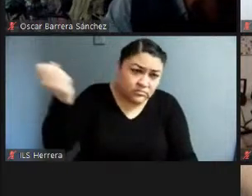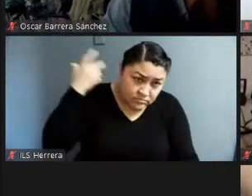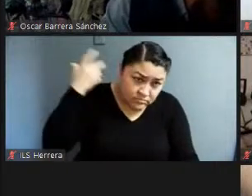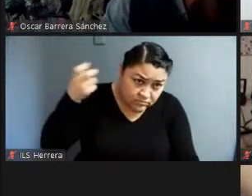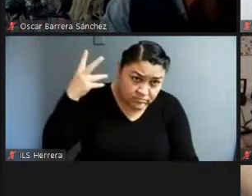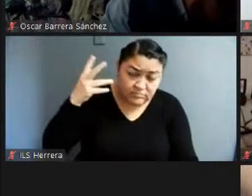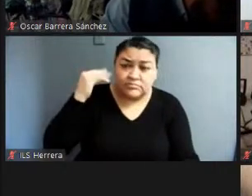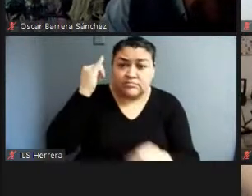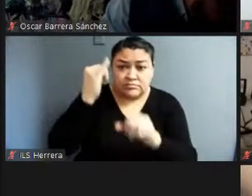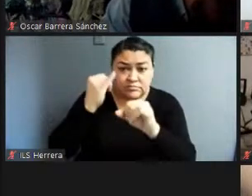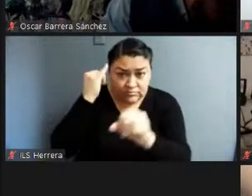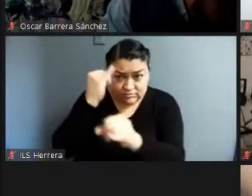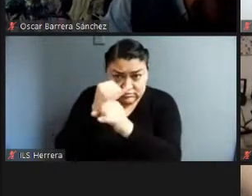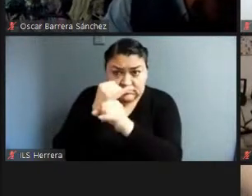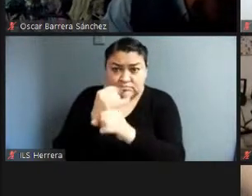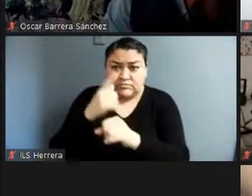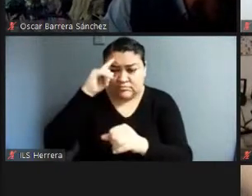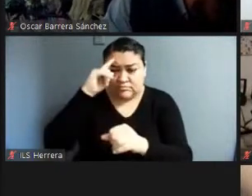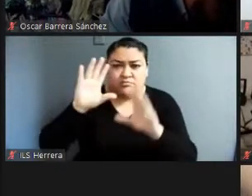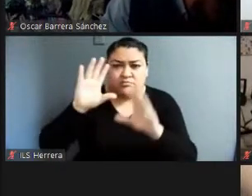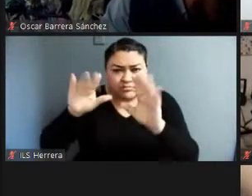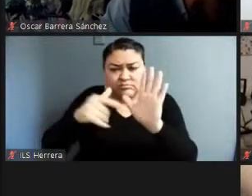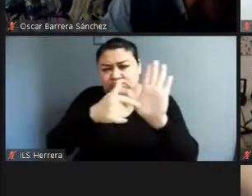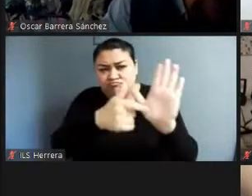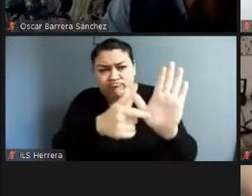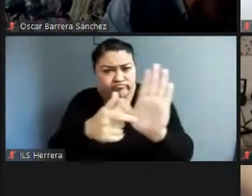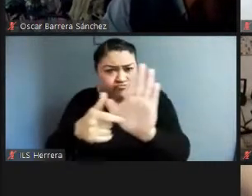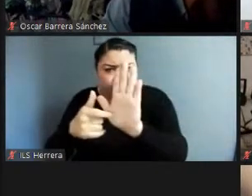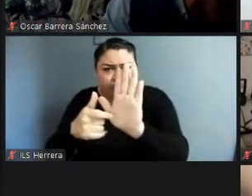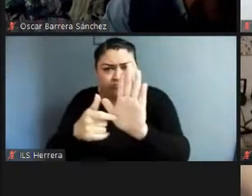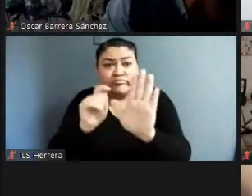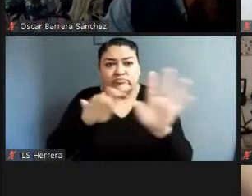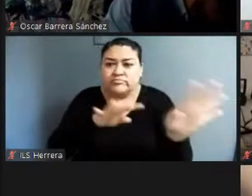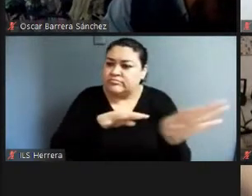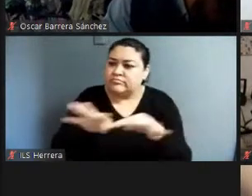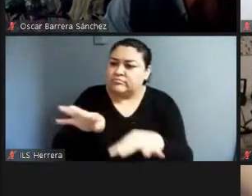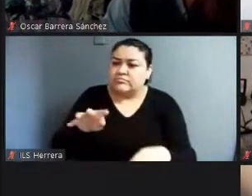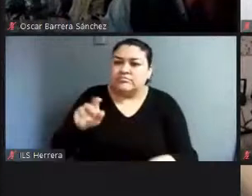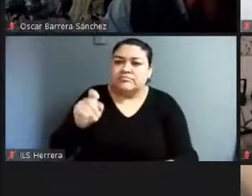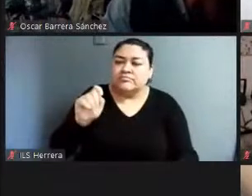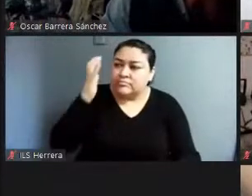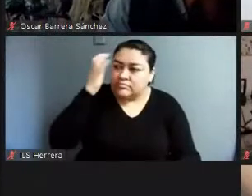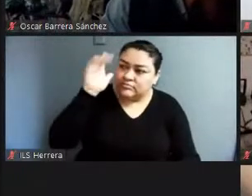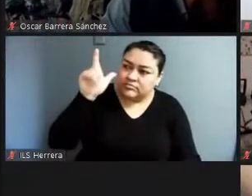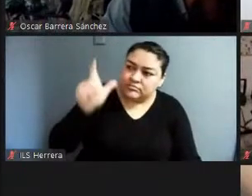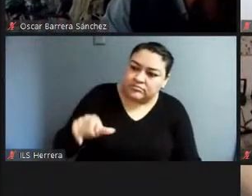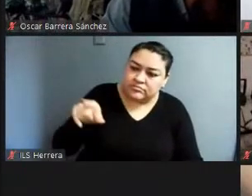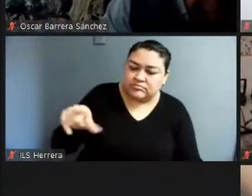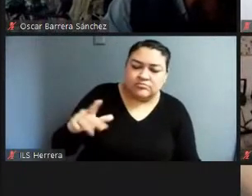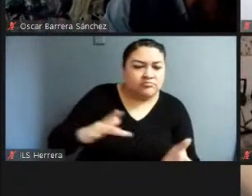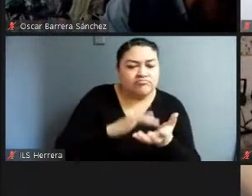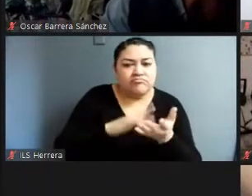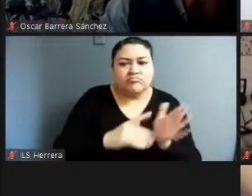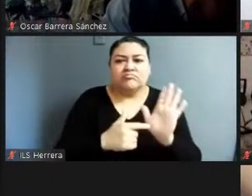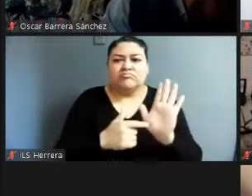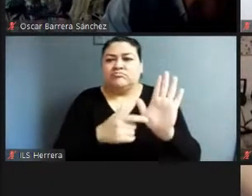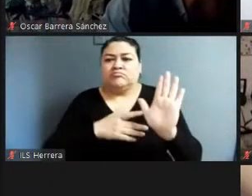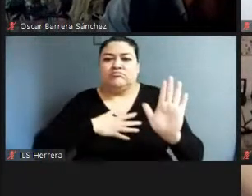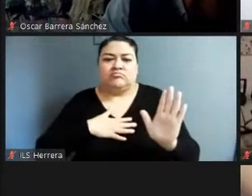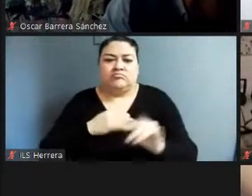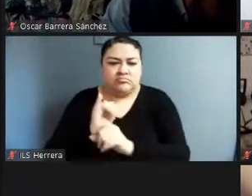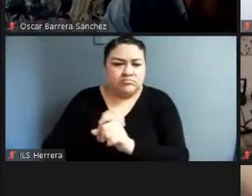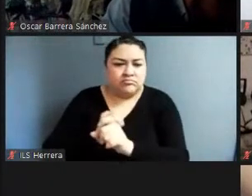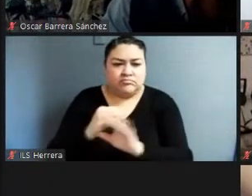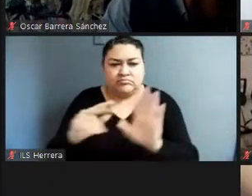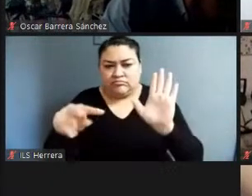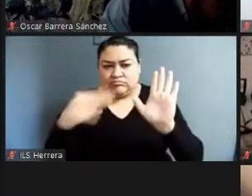in research. But you know, I think what I'm hearing from Melina is that they don't, they're struggling with time, let alone giving them more jobs. So